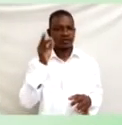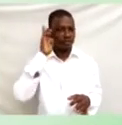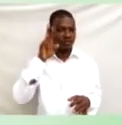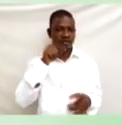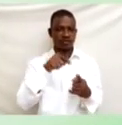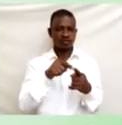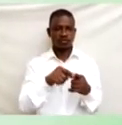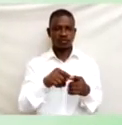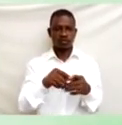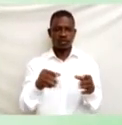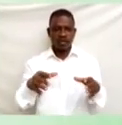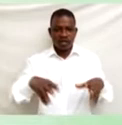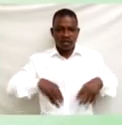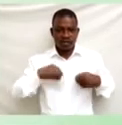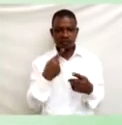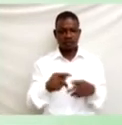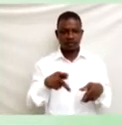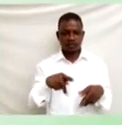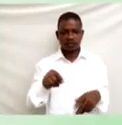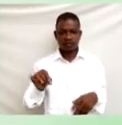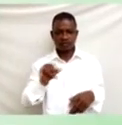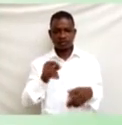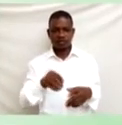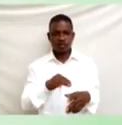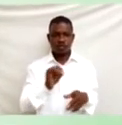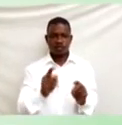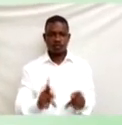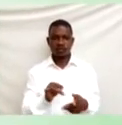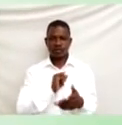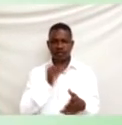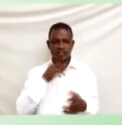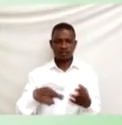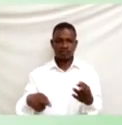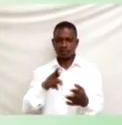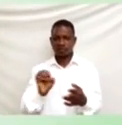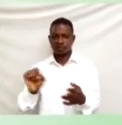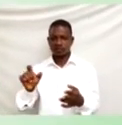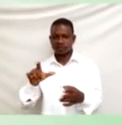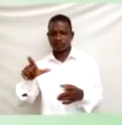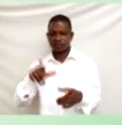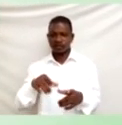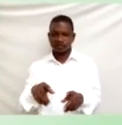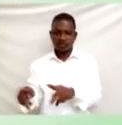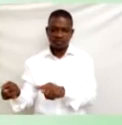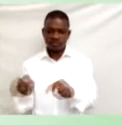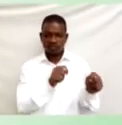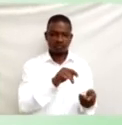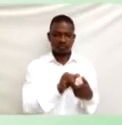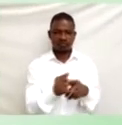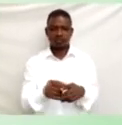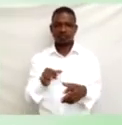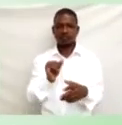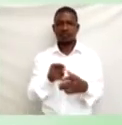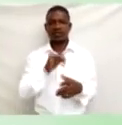This deals with an expression of desire. Example,